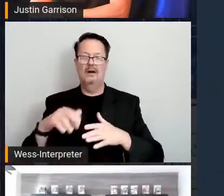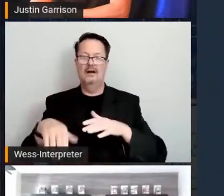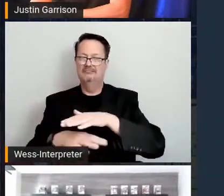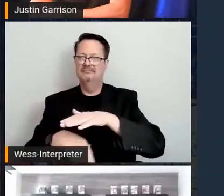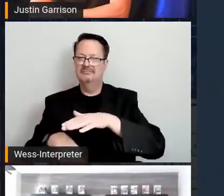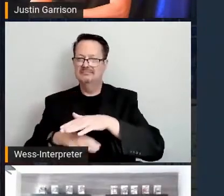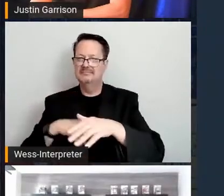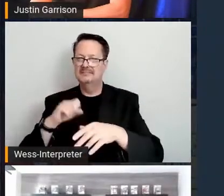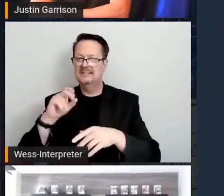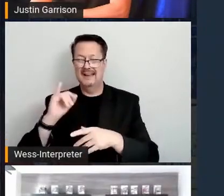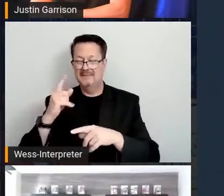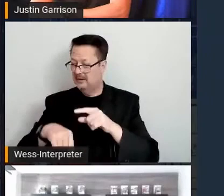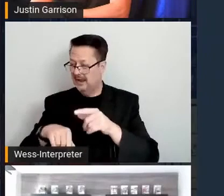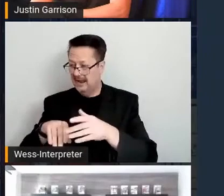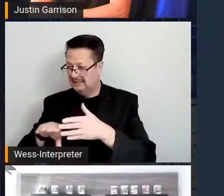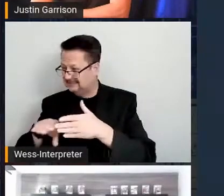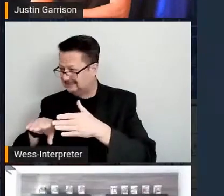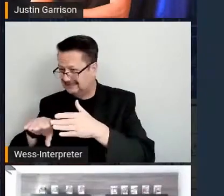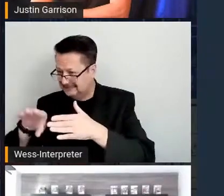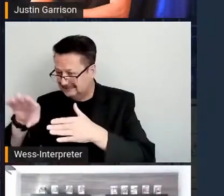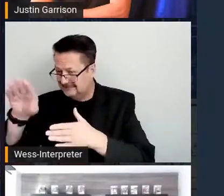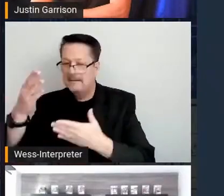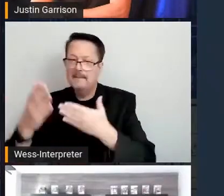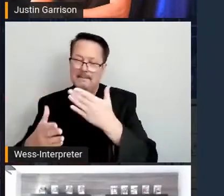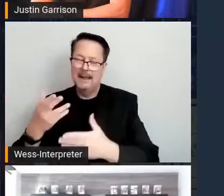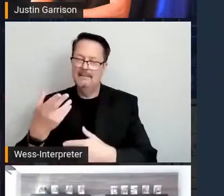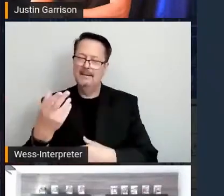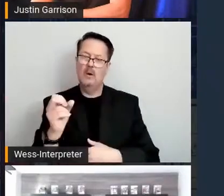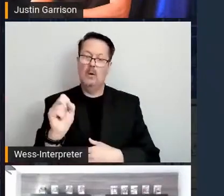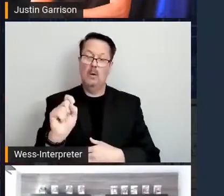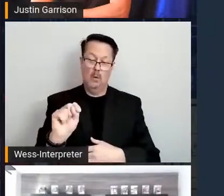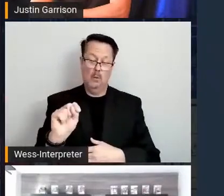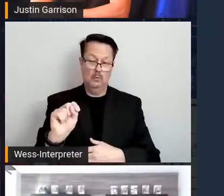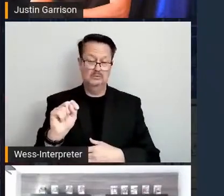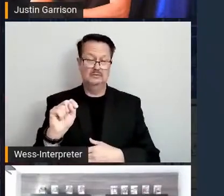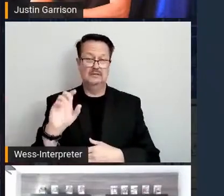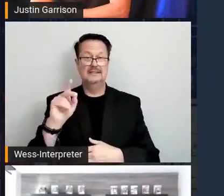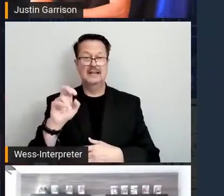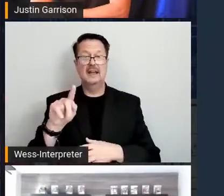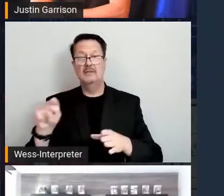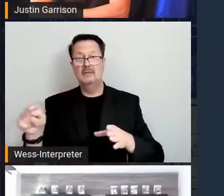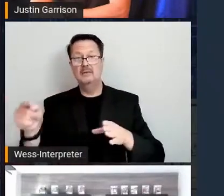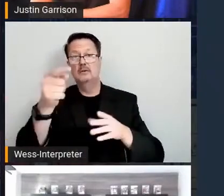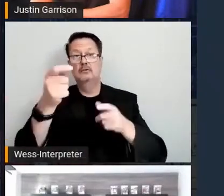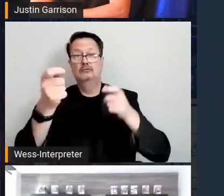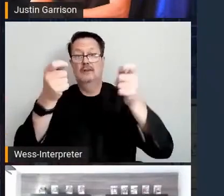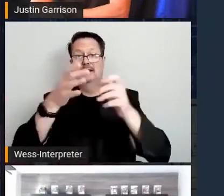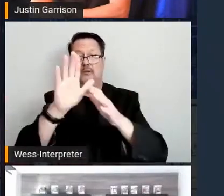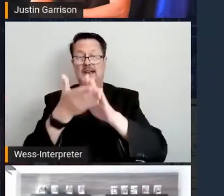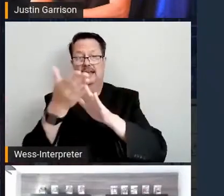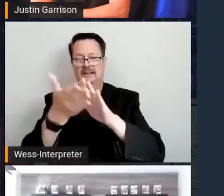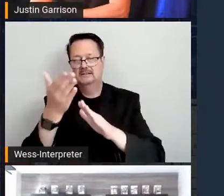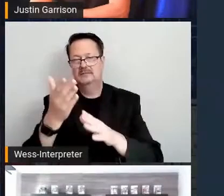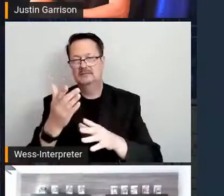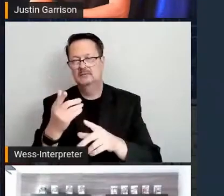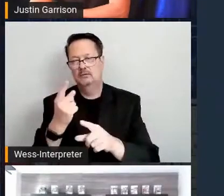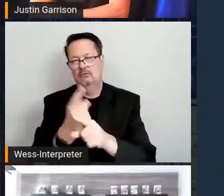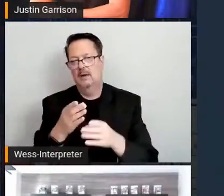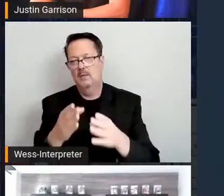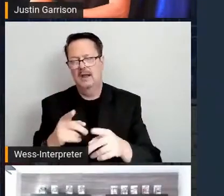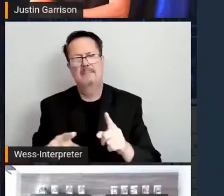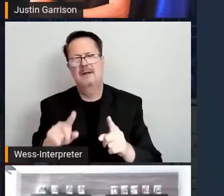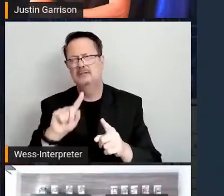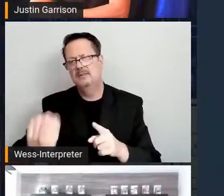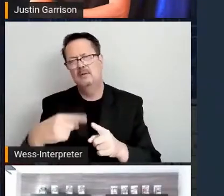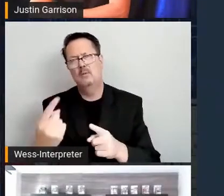gain access through eBPF, then maybe a host container running your agent with elevated privileges is the way to go. But that should be the only option